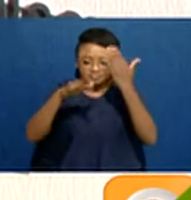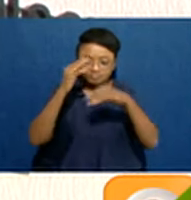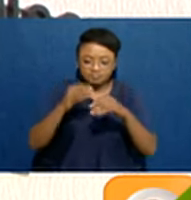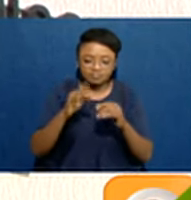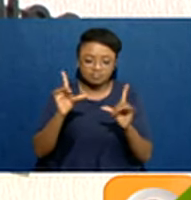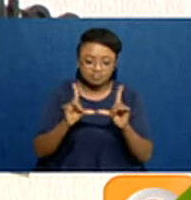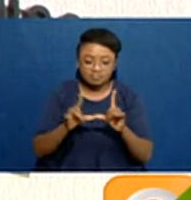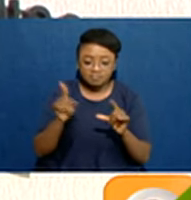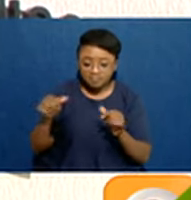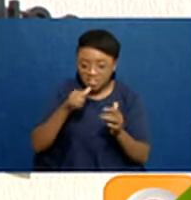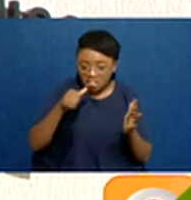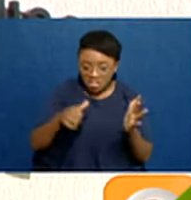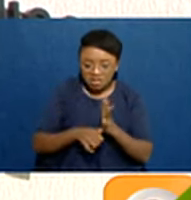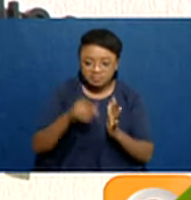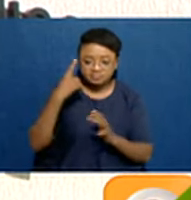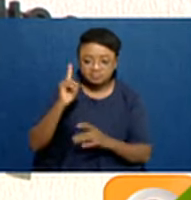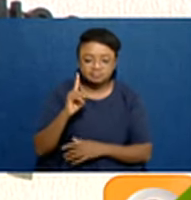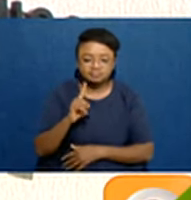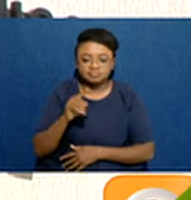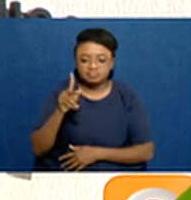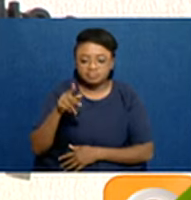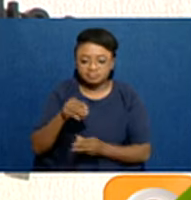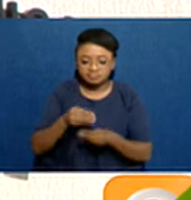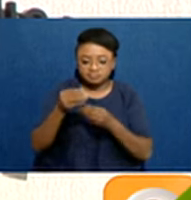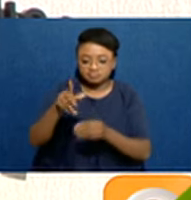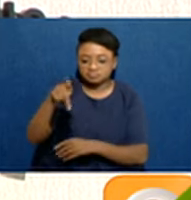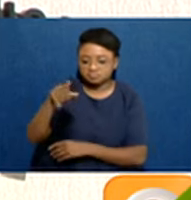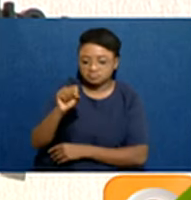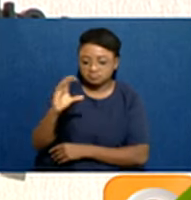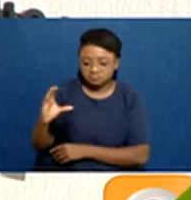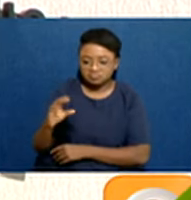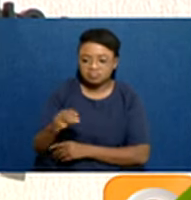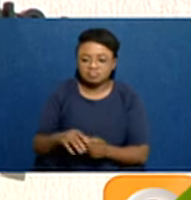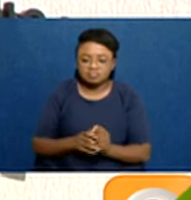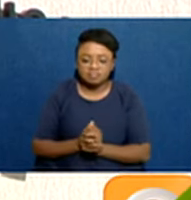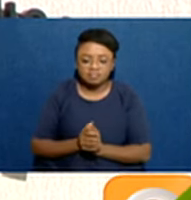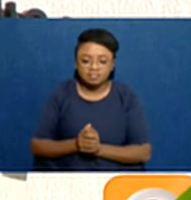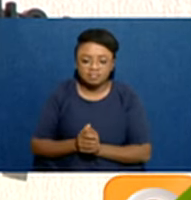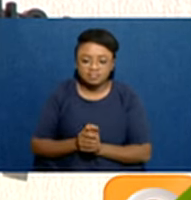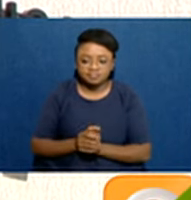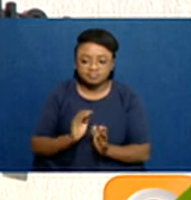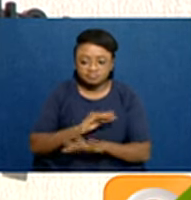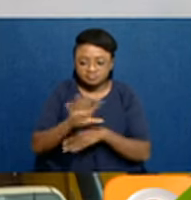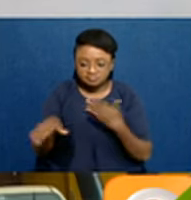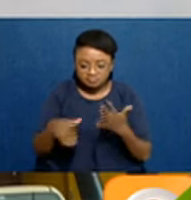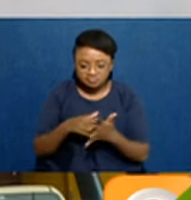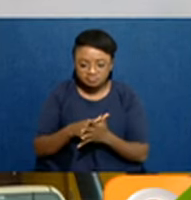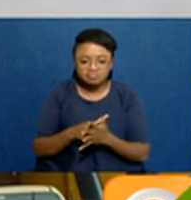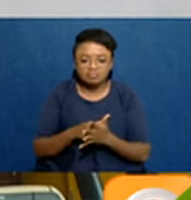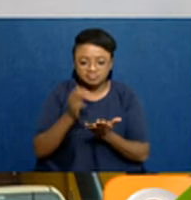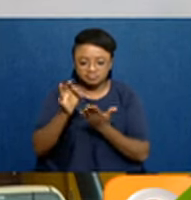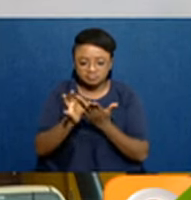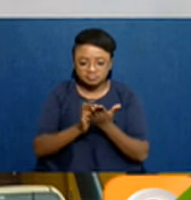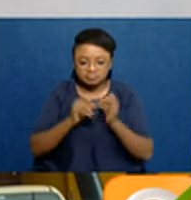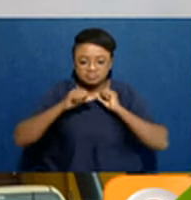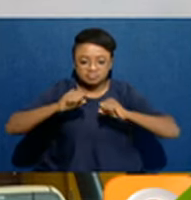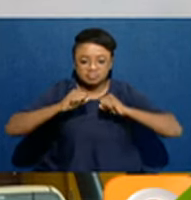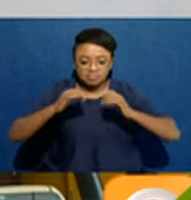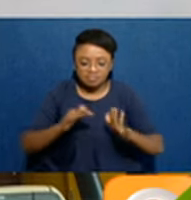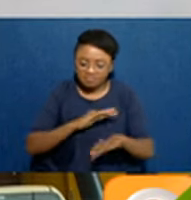letter, copied to the Chief of Staff and Head of Public Service, Felix Koske, is addressed to all accounting and authorizing officers in